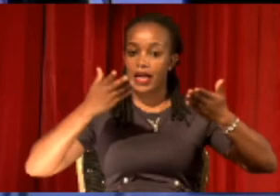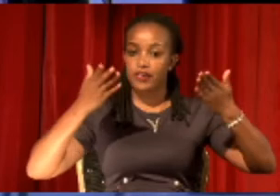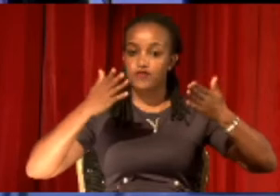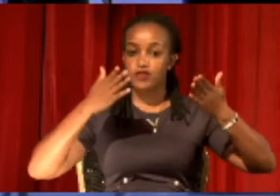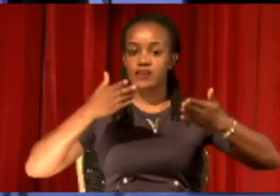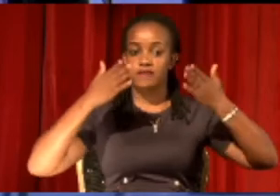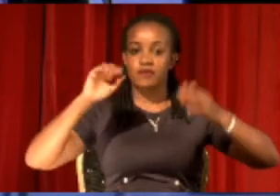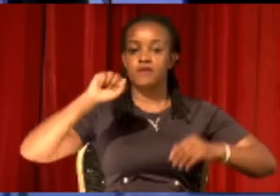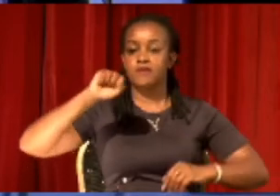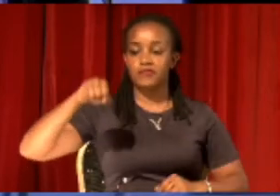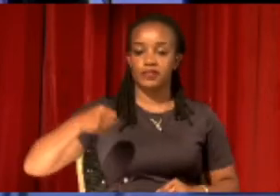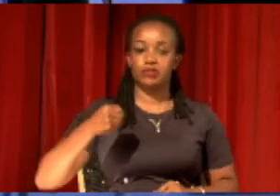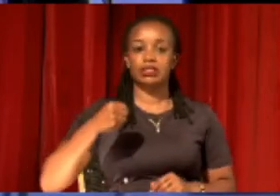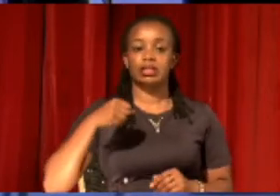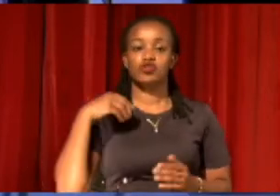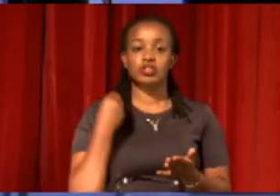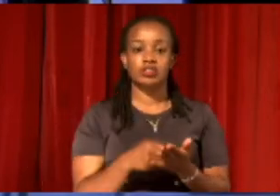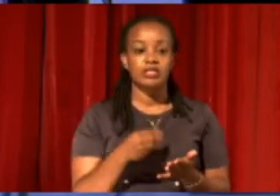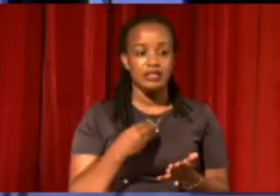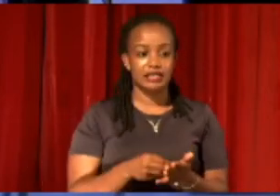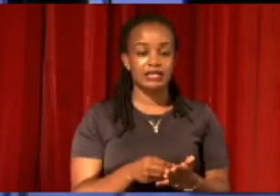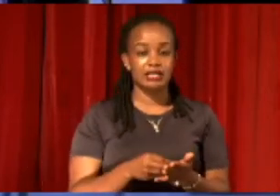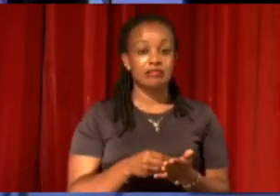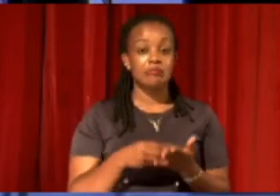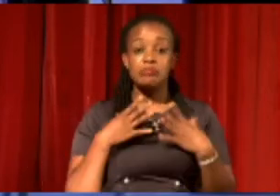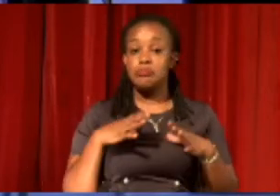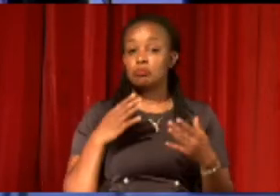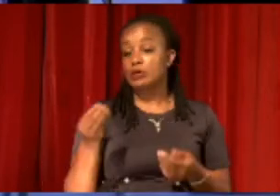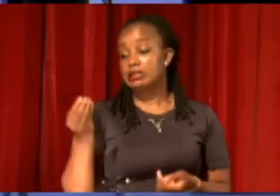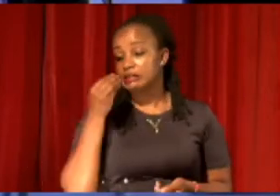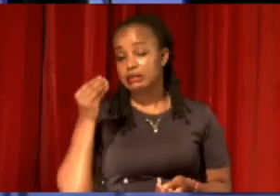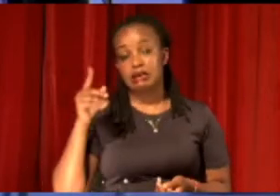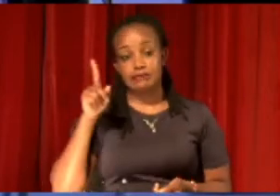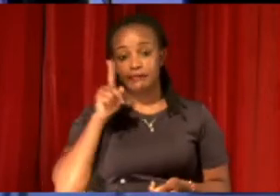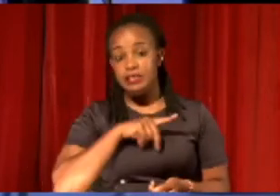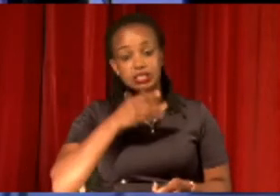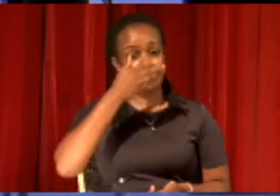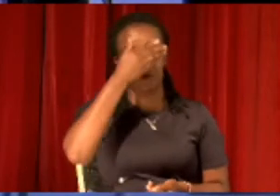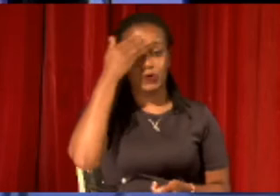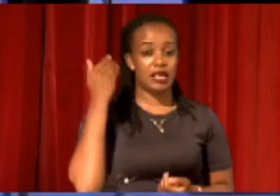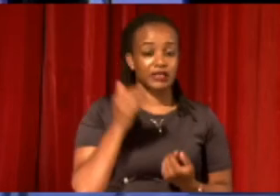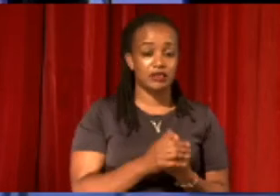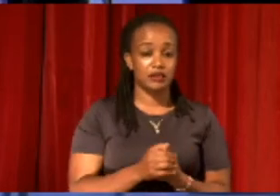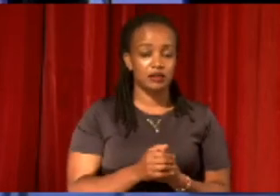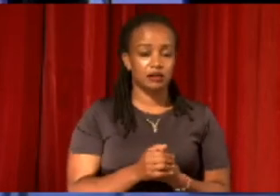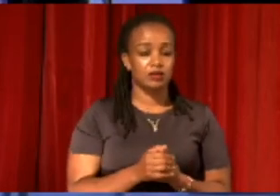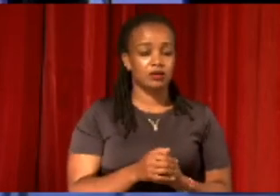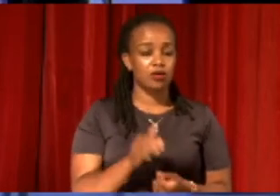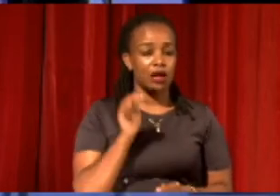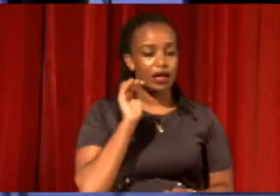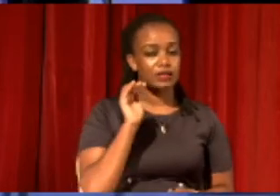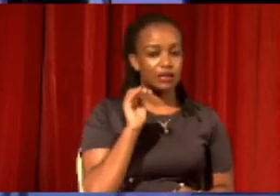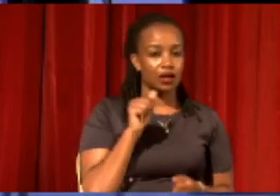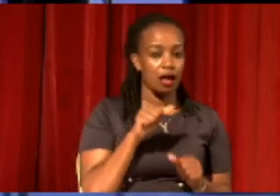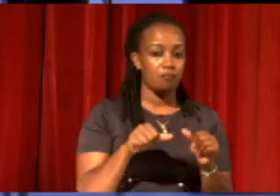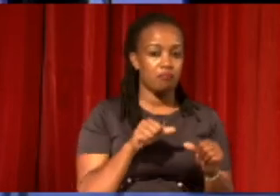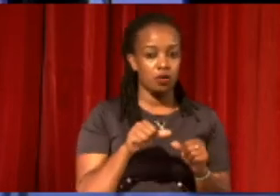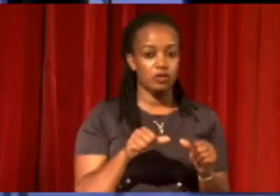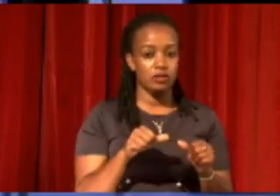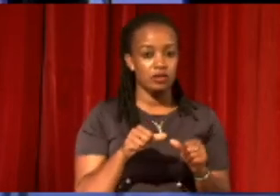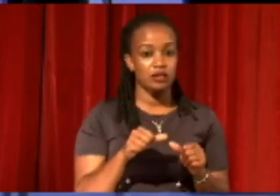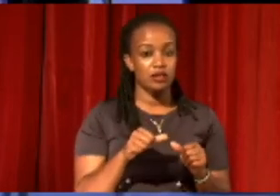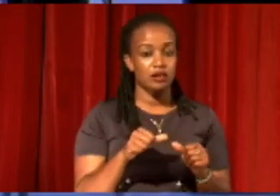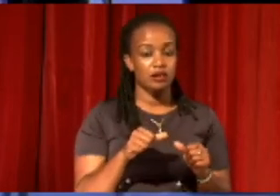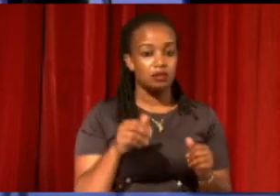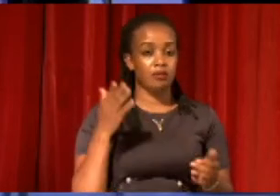tu. Even if weekend, mtu anaweza kuwa anamaliza. So I'm asking about that goodwill,